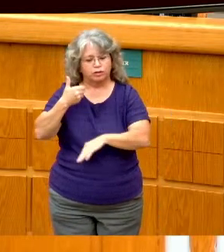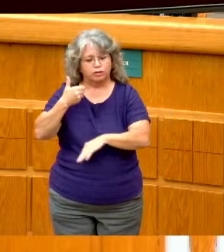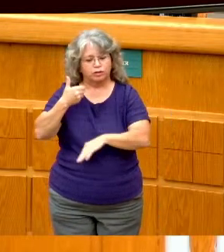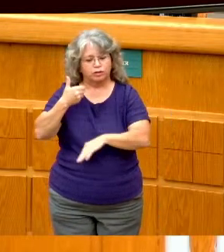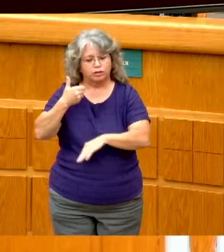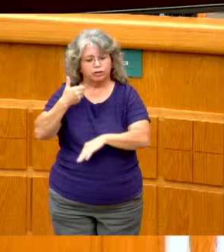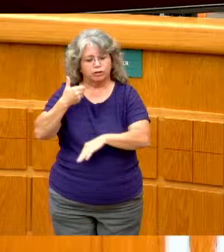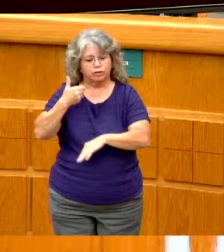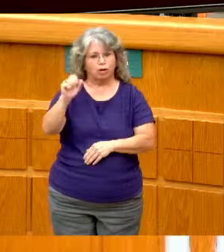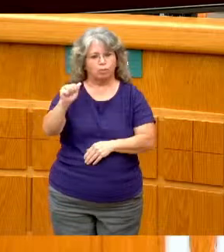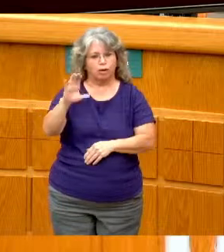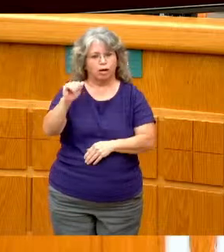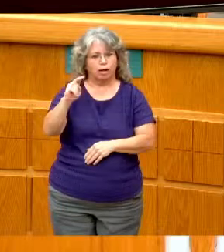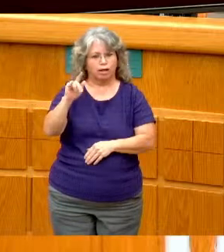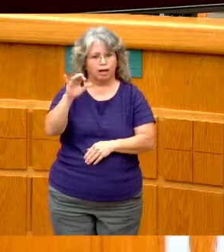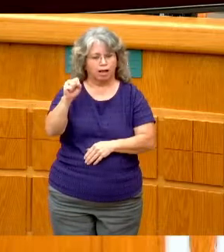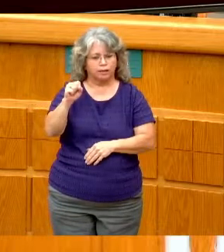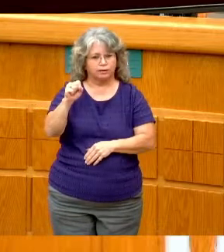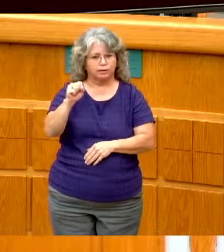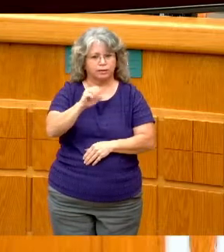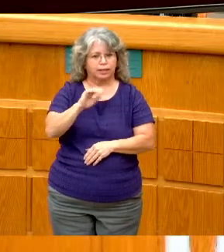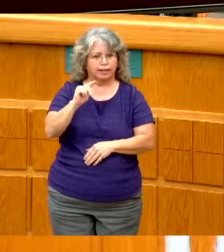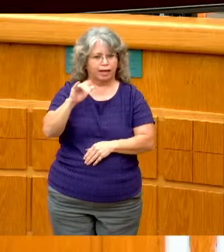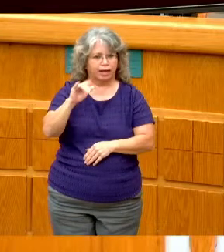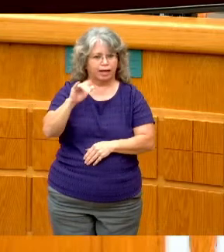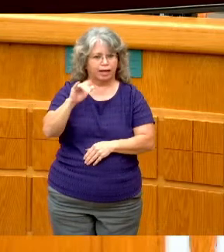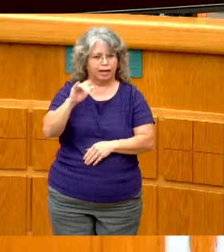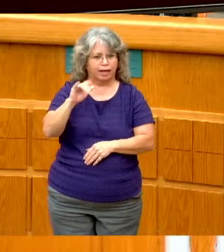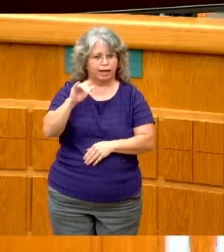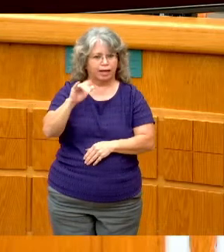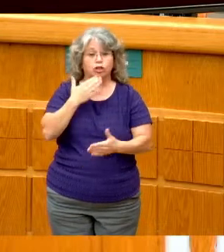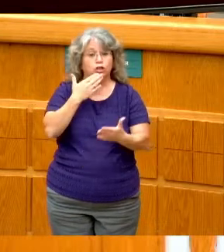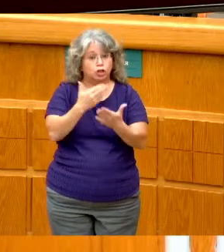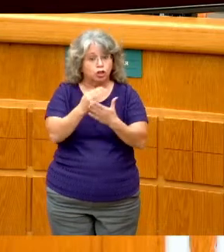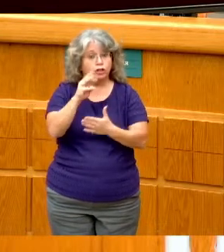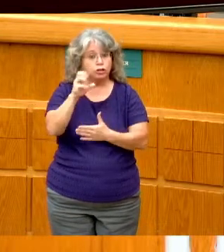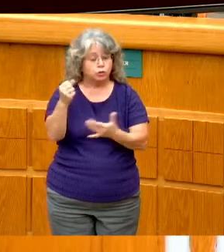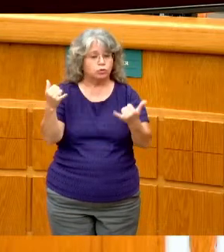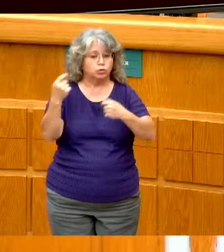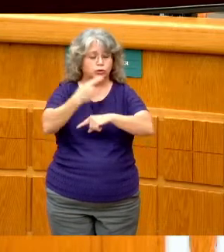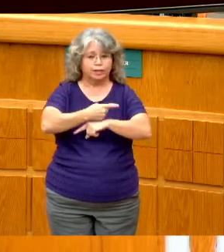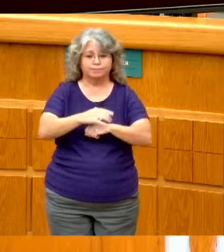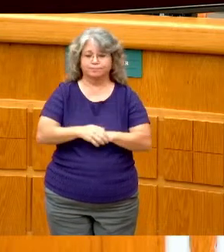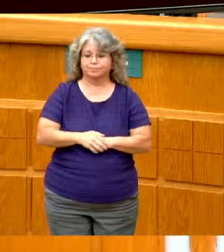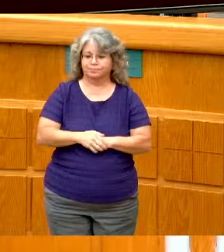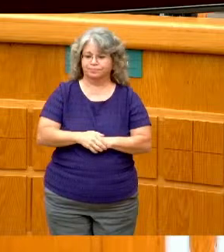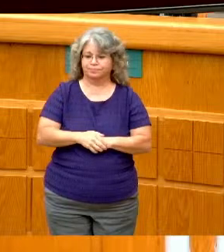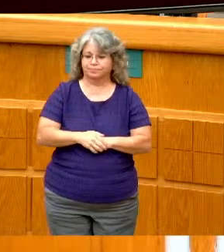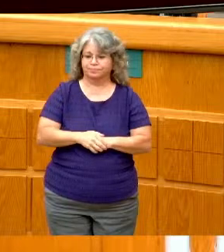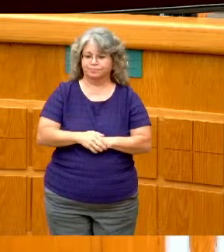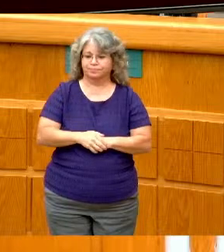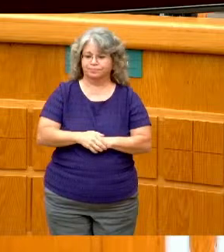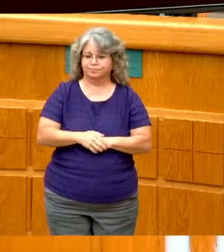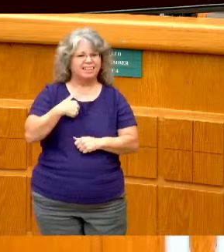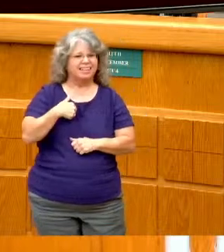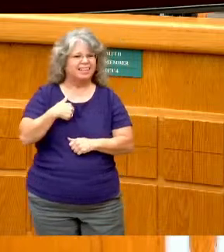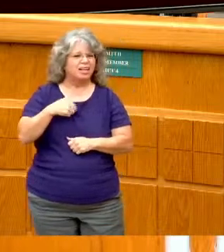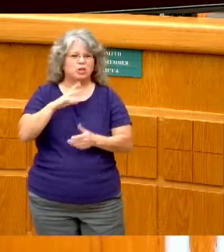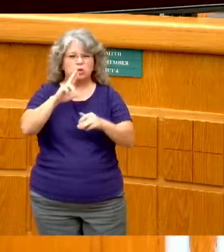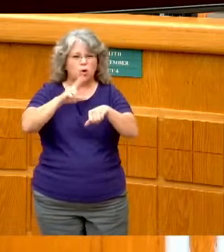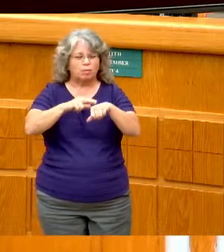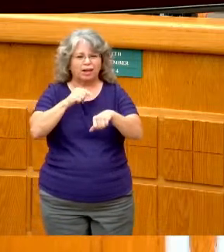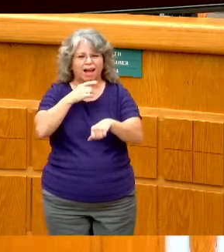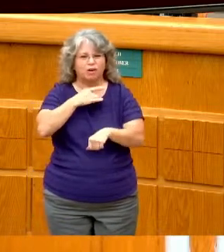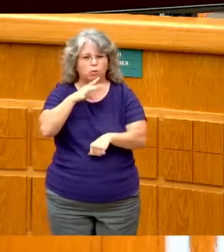Judge. And let me give you some good news today. Never really like today, April 15th, because normally this